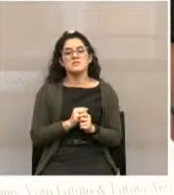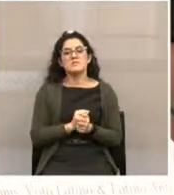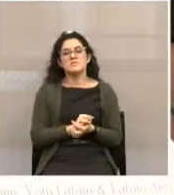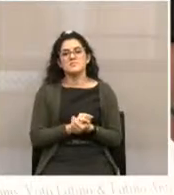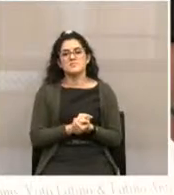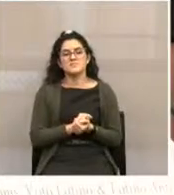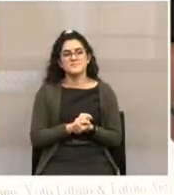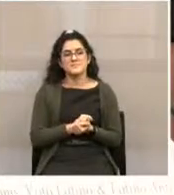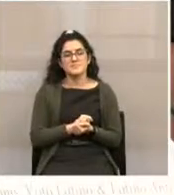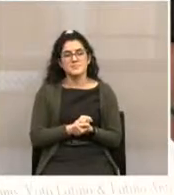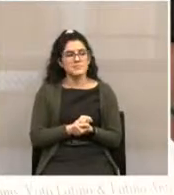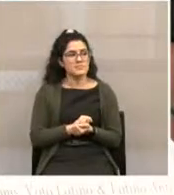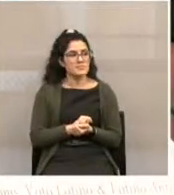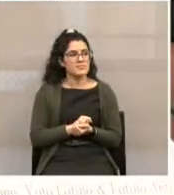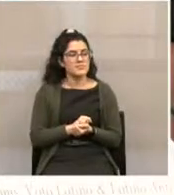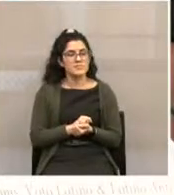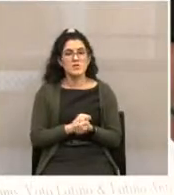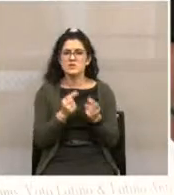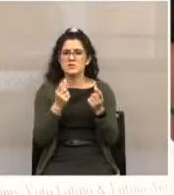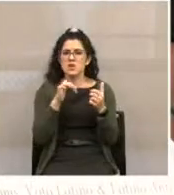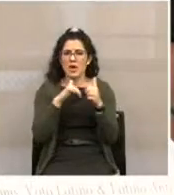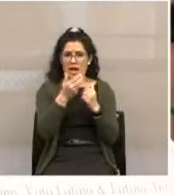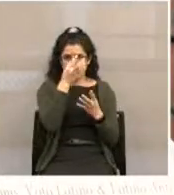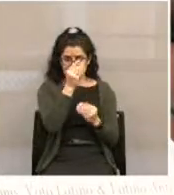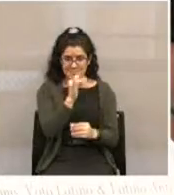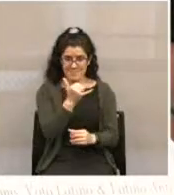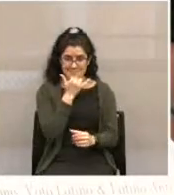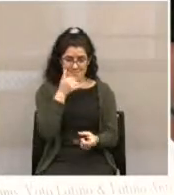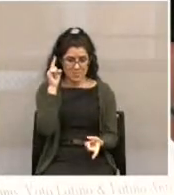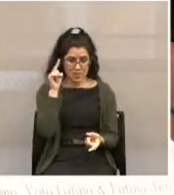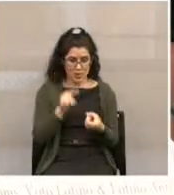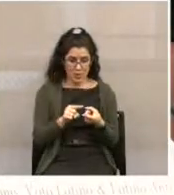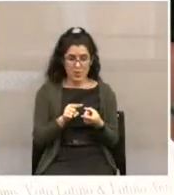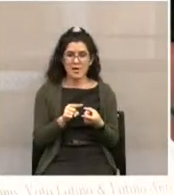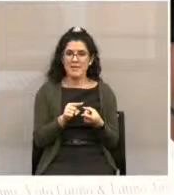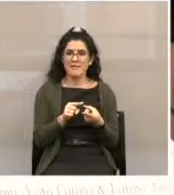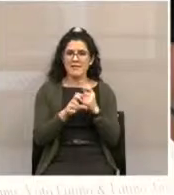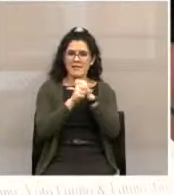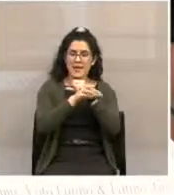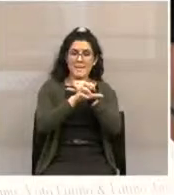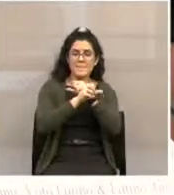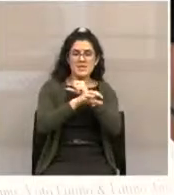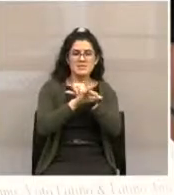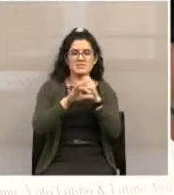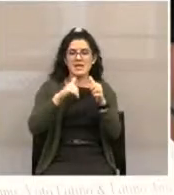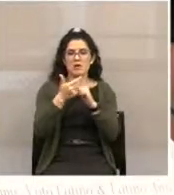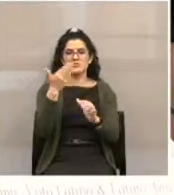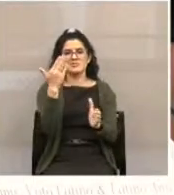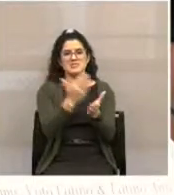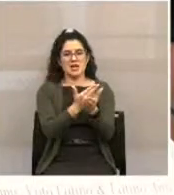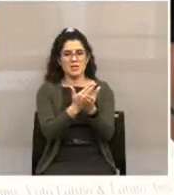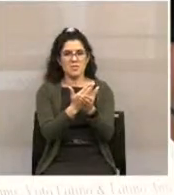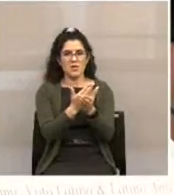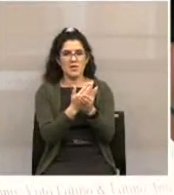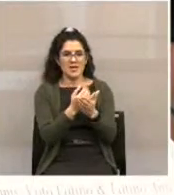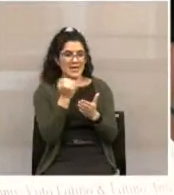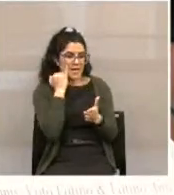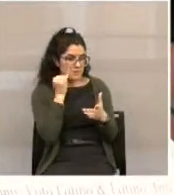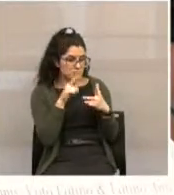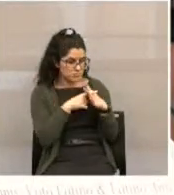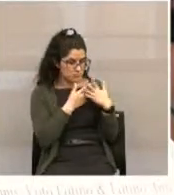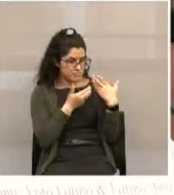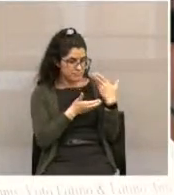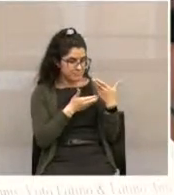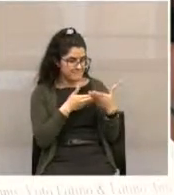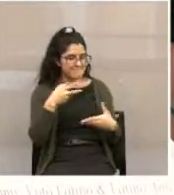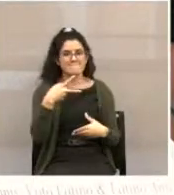to reduce disinformation campaigns is to stop the spread of them early on. The